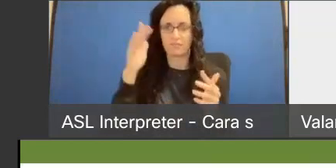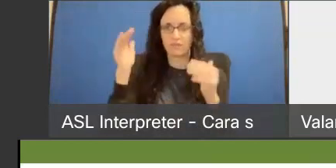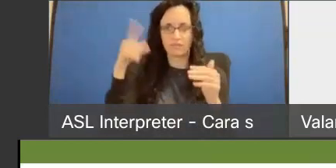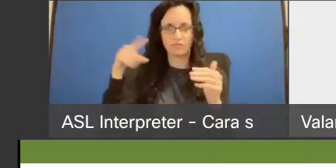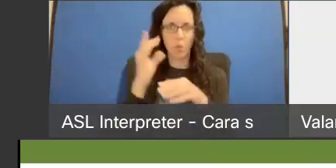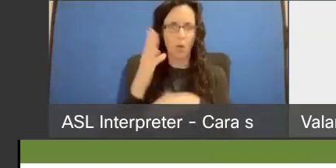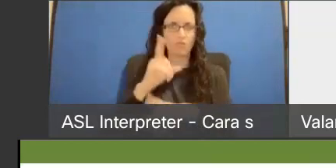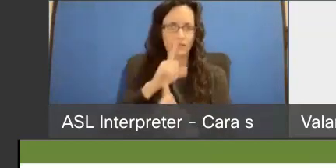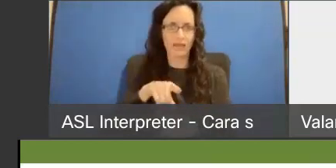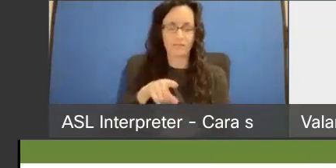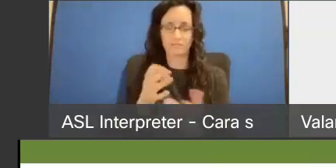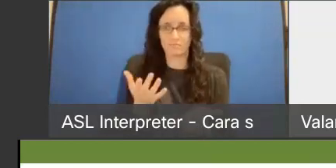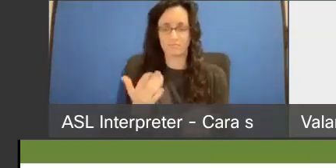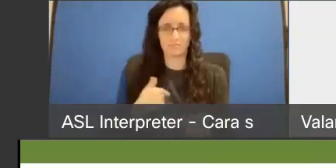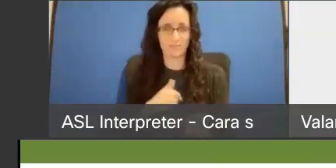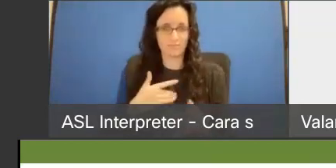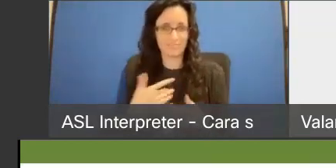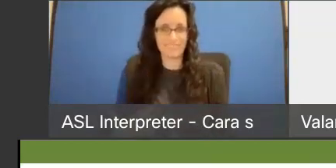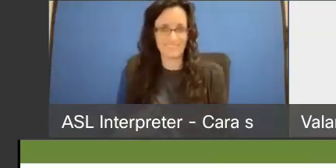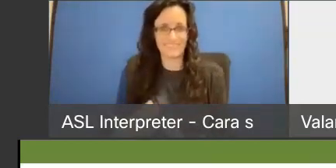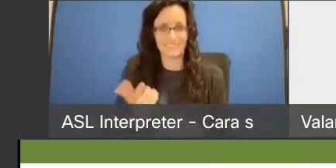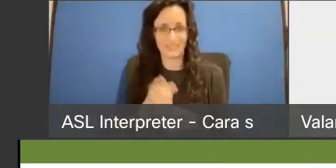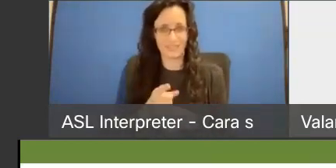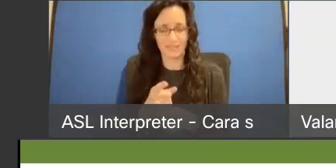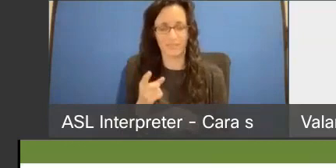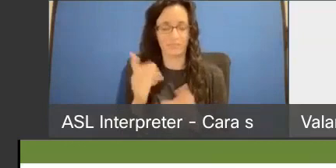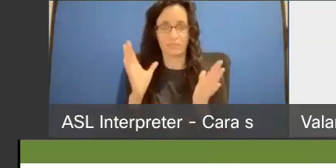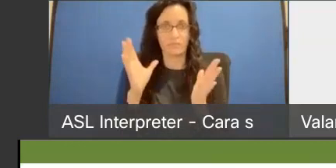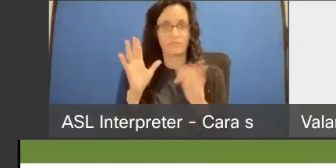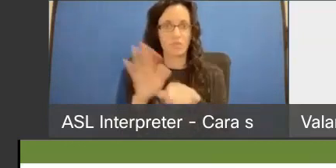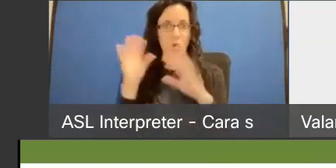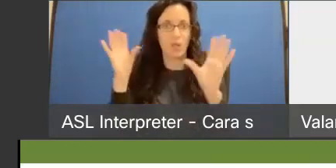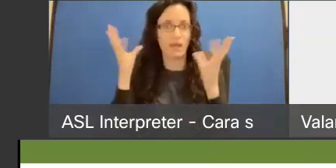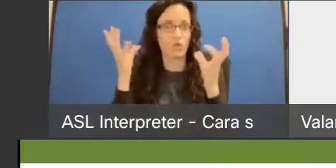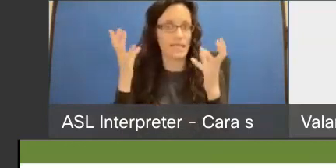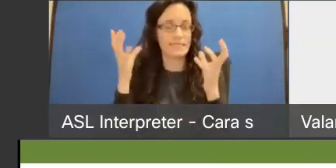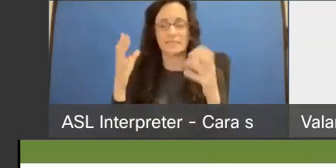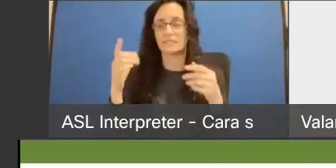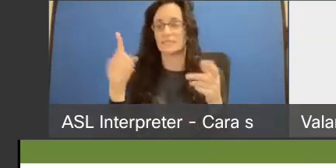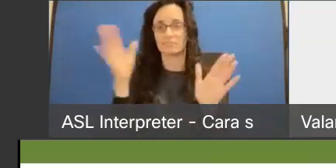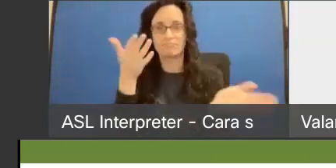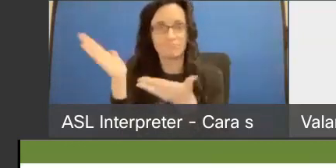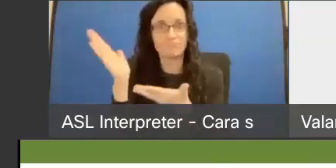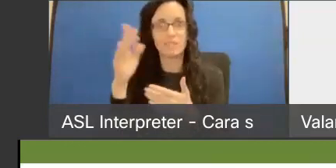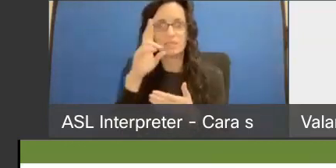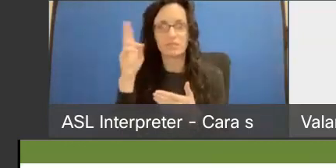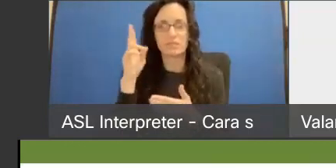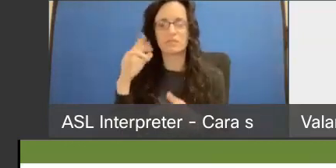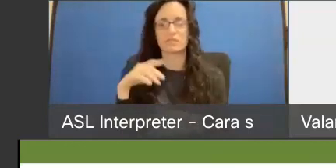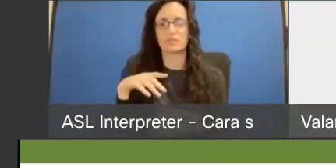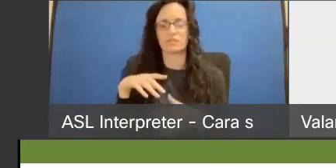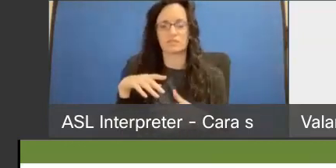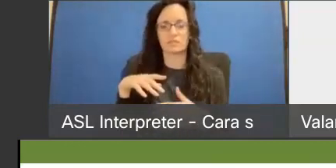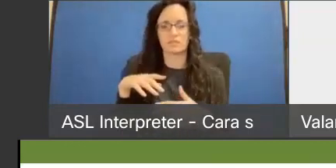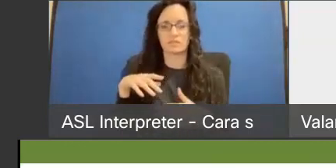what? We often do, right? The ambulance gets called and some people get rushed off someplace. People are worried that they'll be seen as